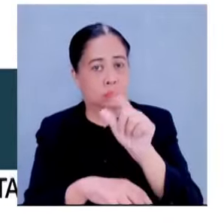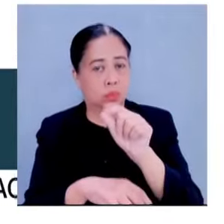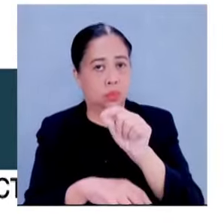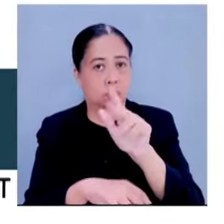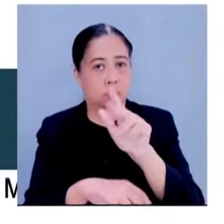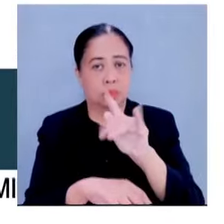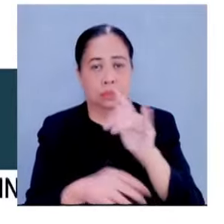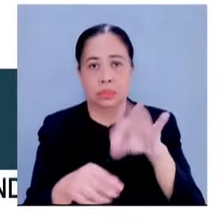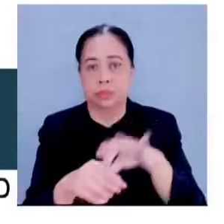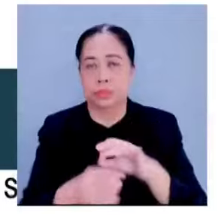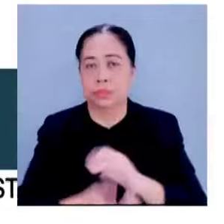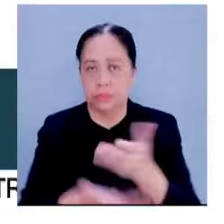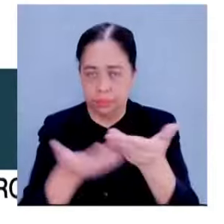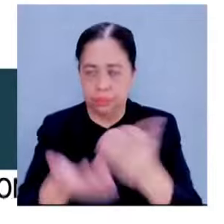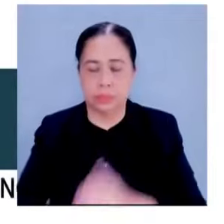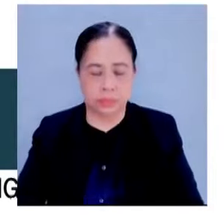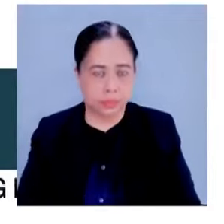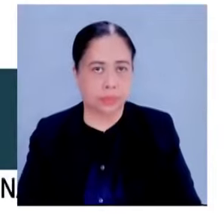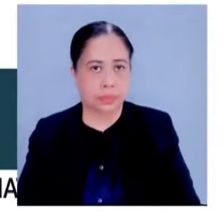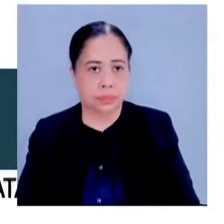2025 elections? Go ahead.